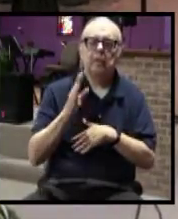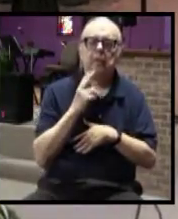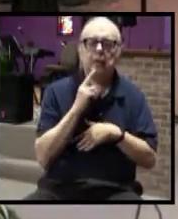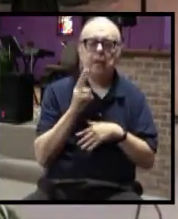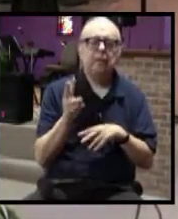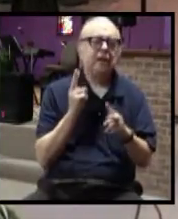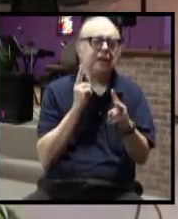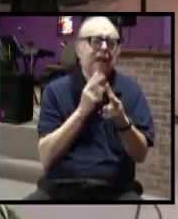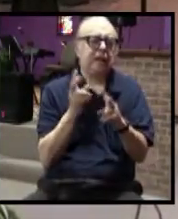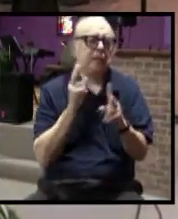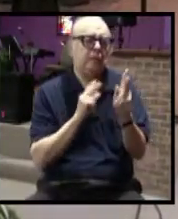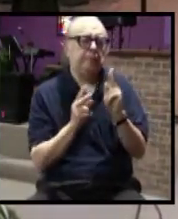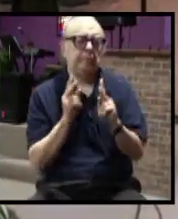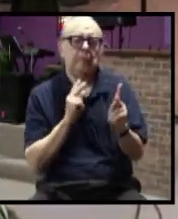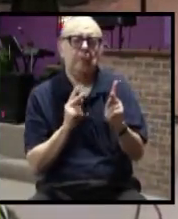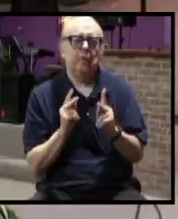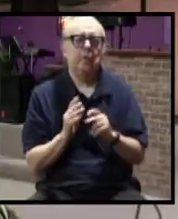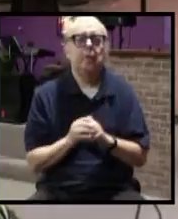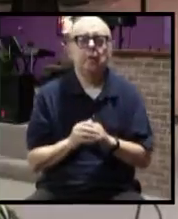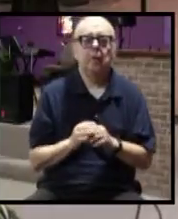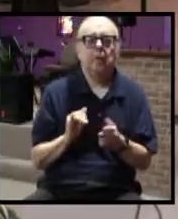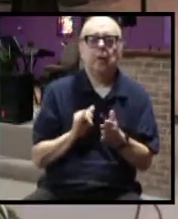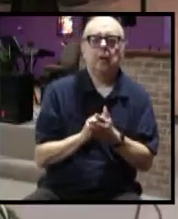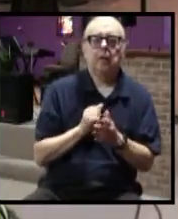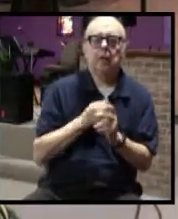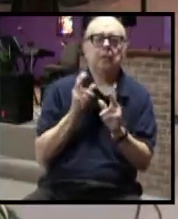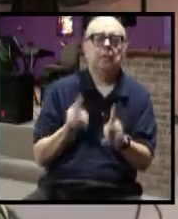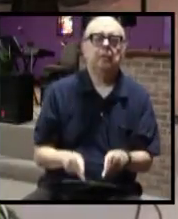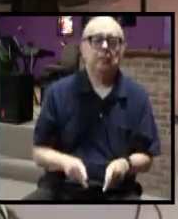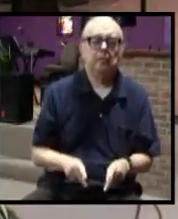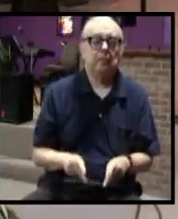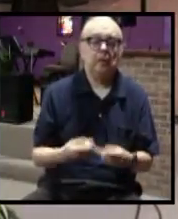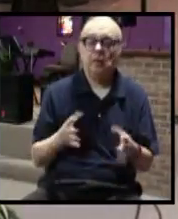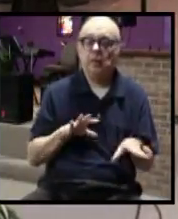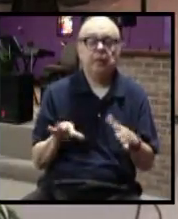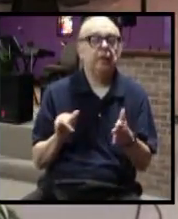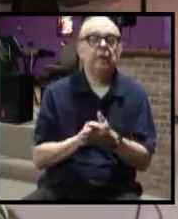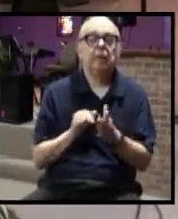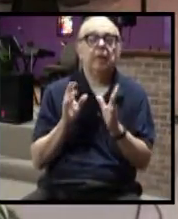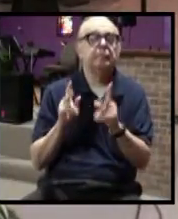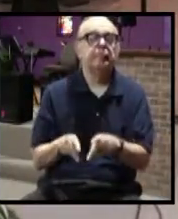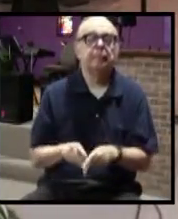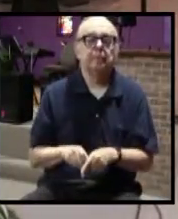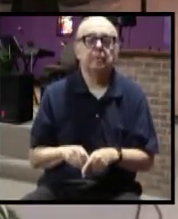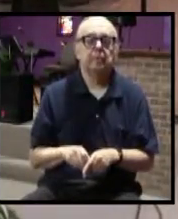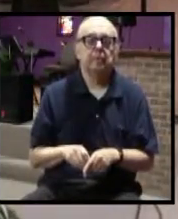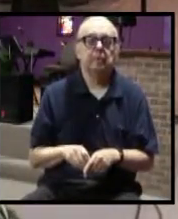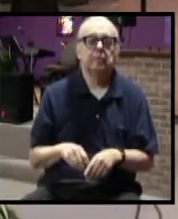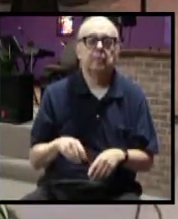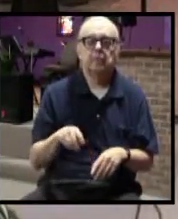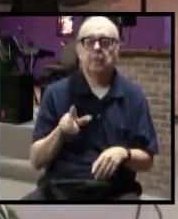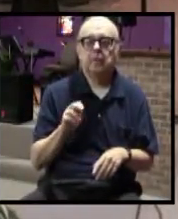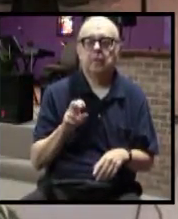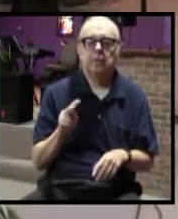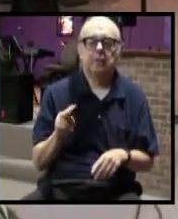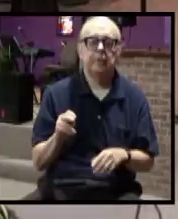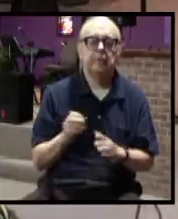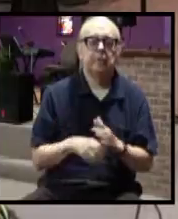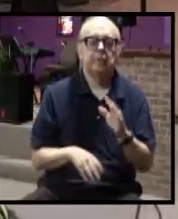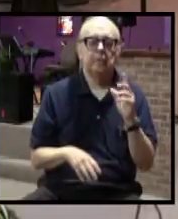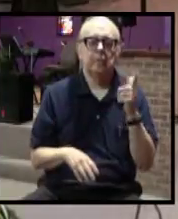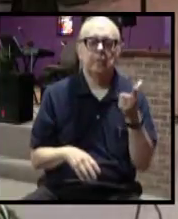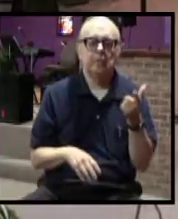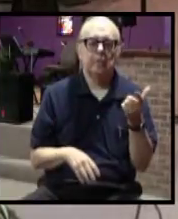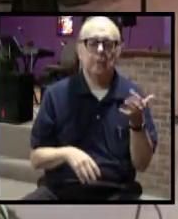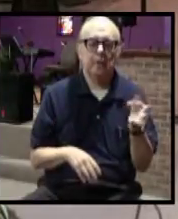He's out there looking out for those that everybody else doesn't want to have anything to do with. Leviticus